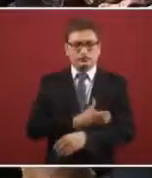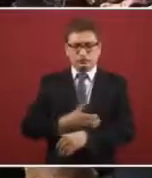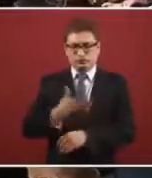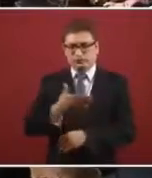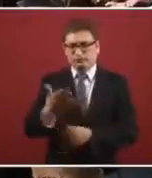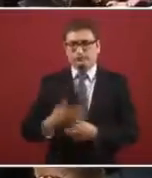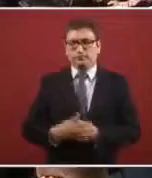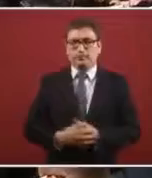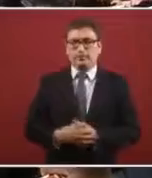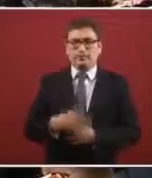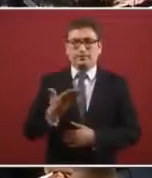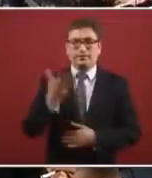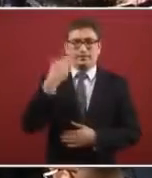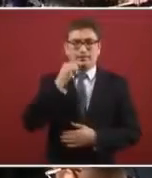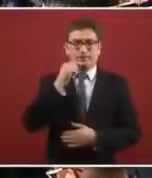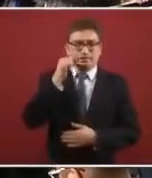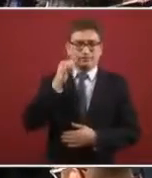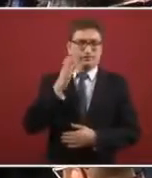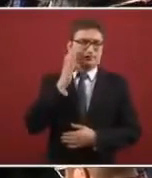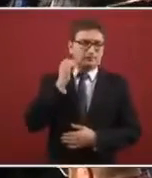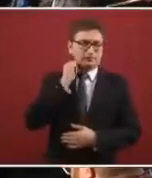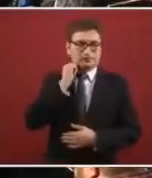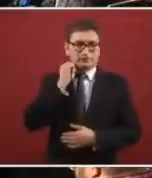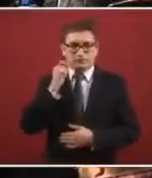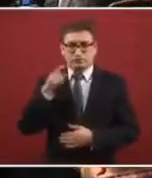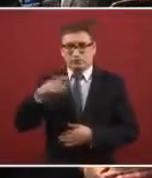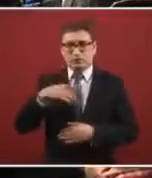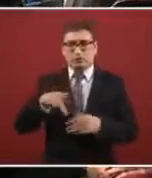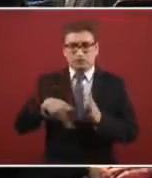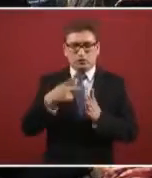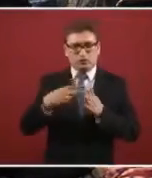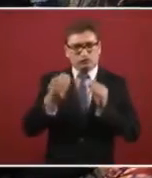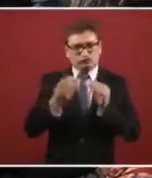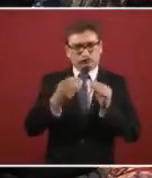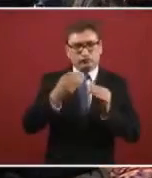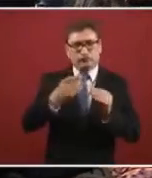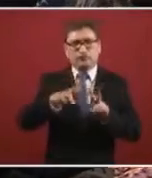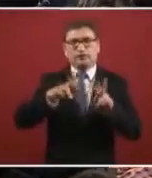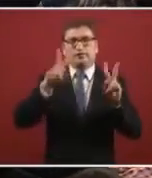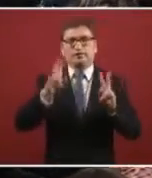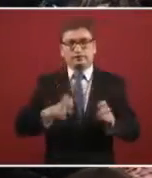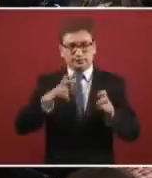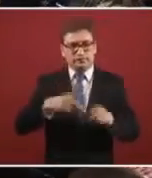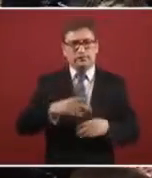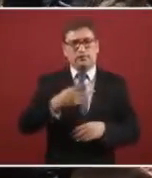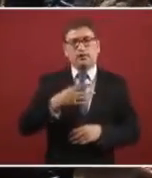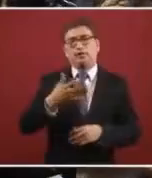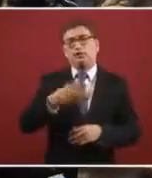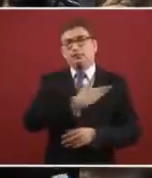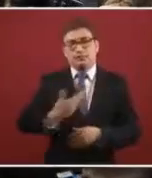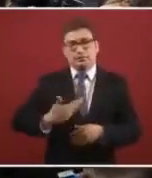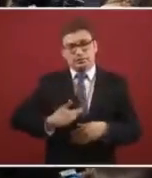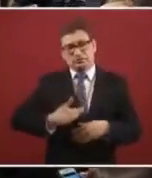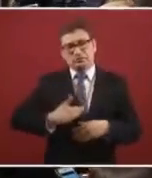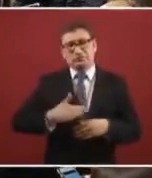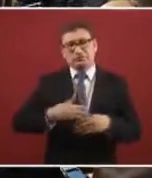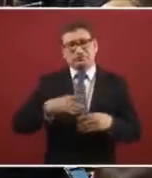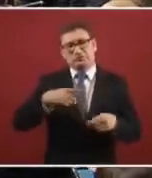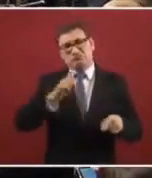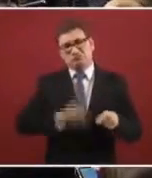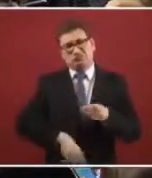Ayer en el Senado de la República se frenó una vez más la discusión sobre la revocación del mandato. they la stopped oposición puso the varios